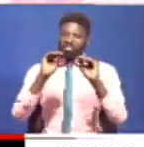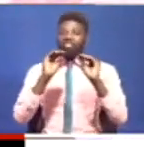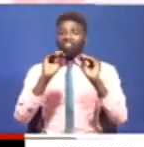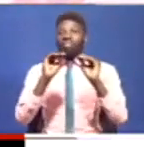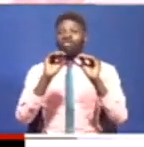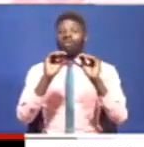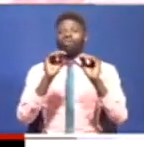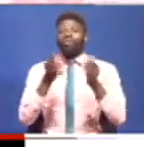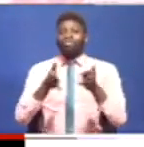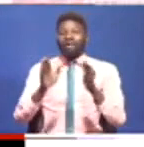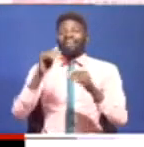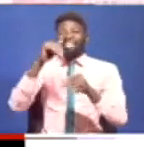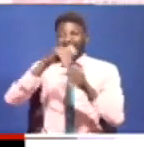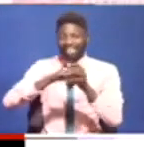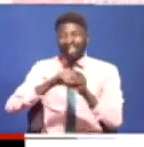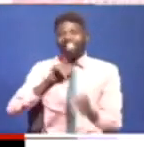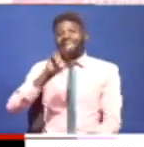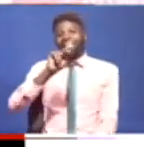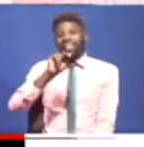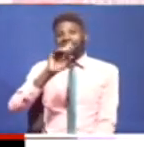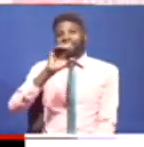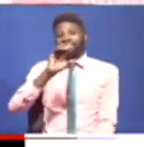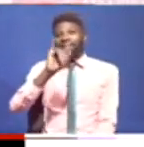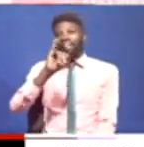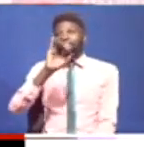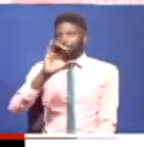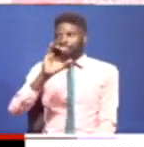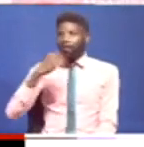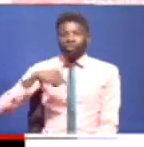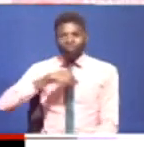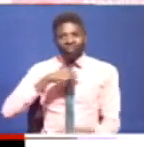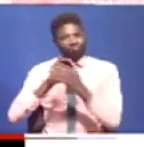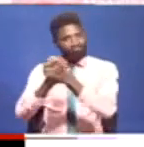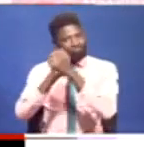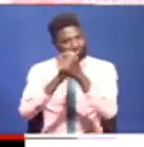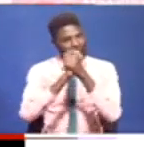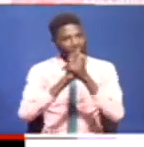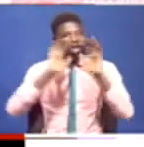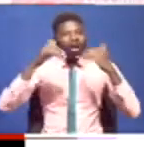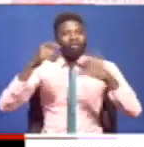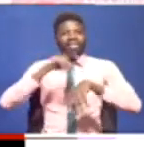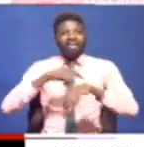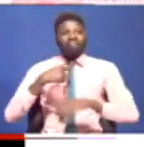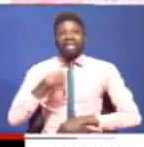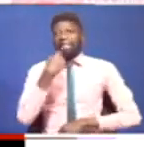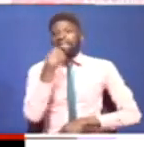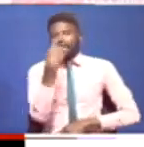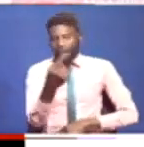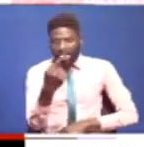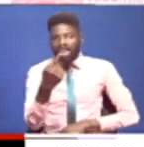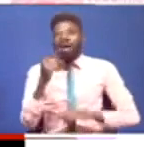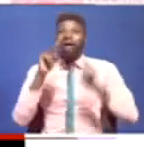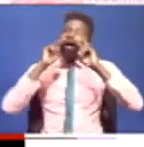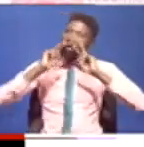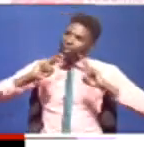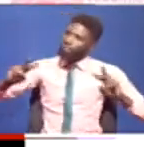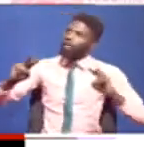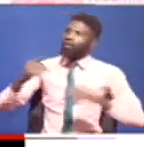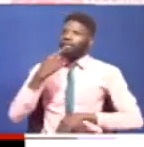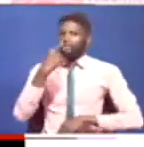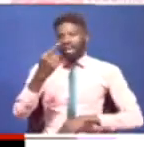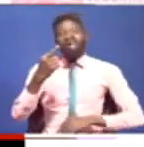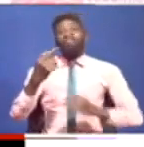the NCIC we now greet people. When I say Amani, you say